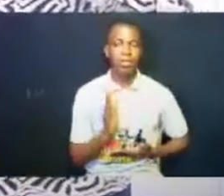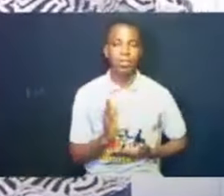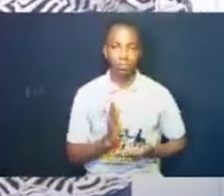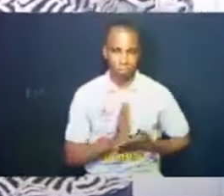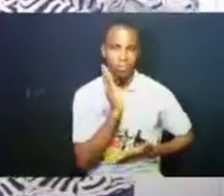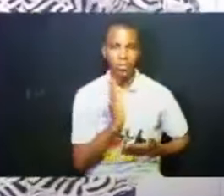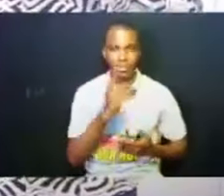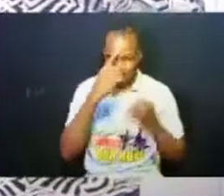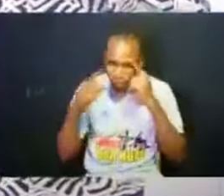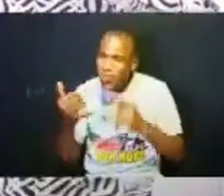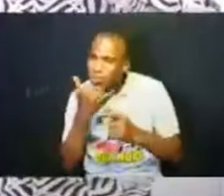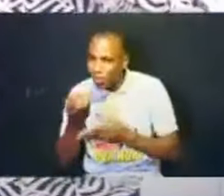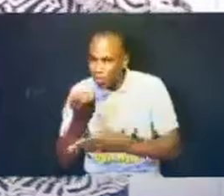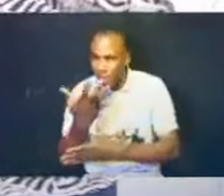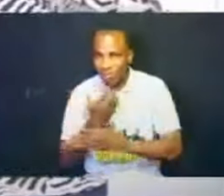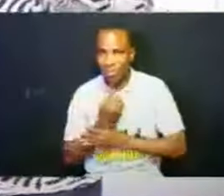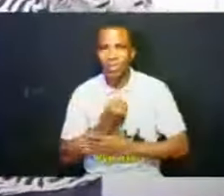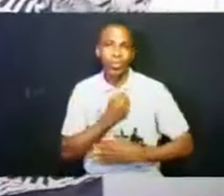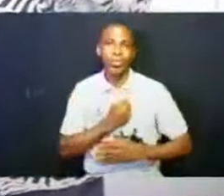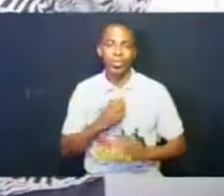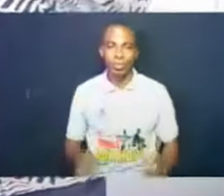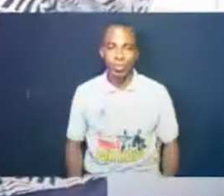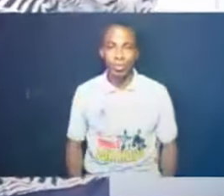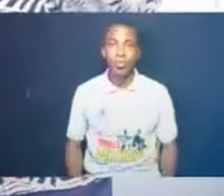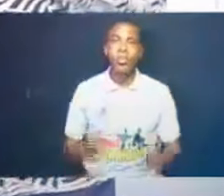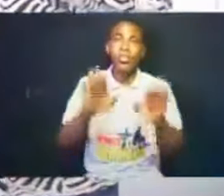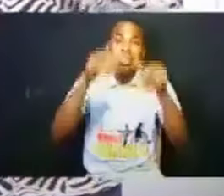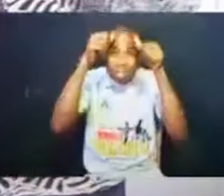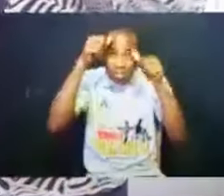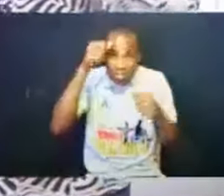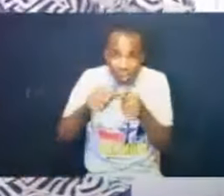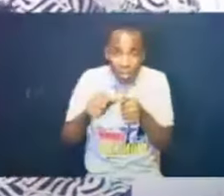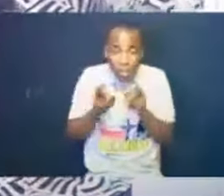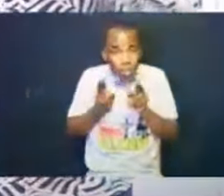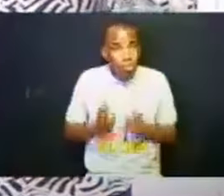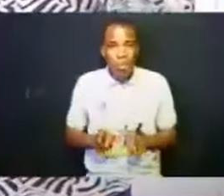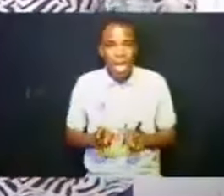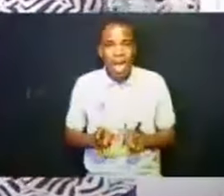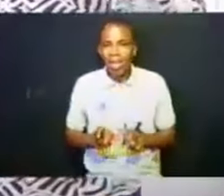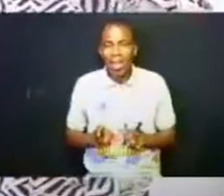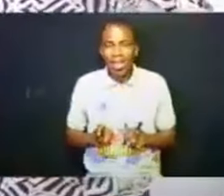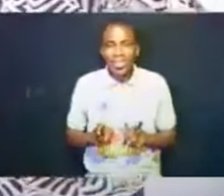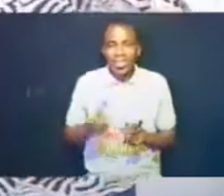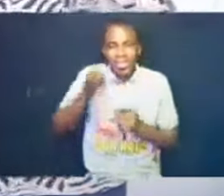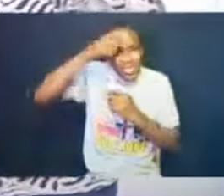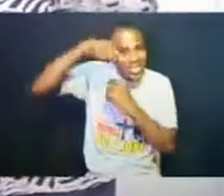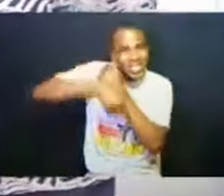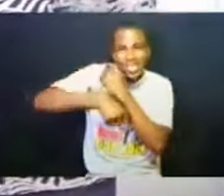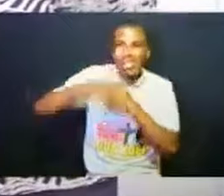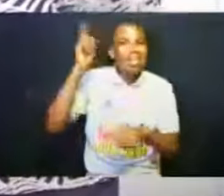See, the human being is a complex being. The human being